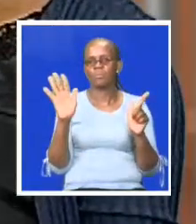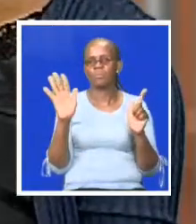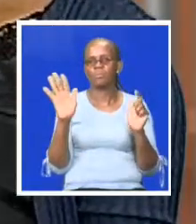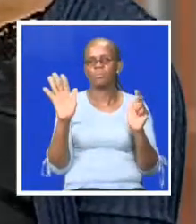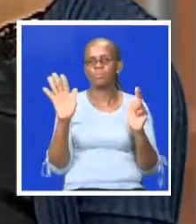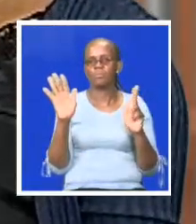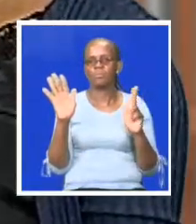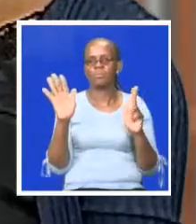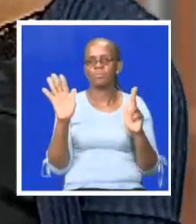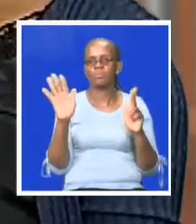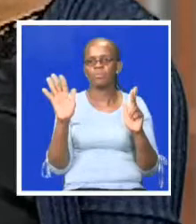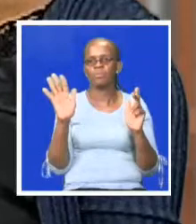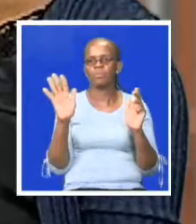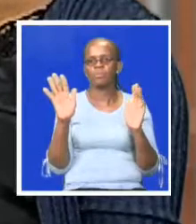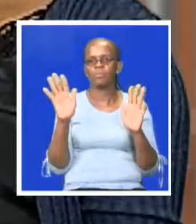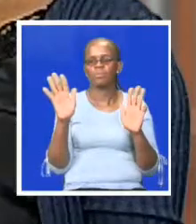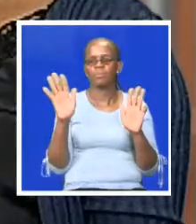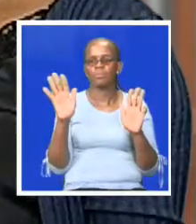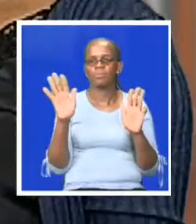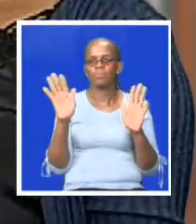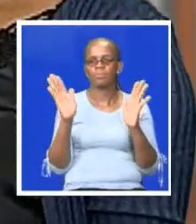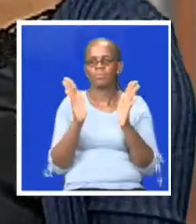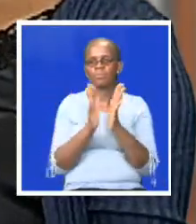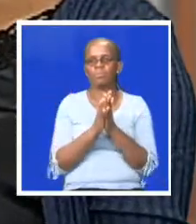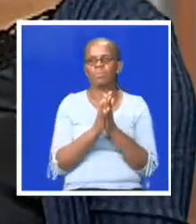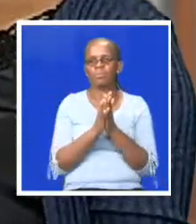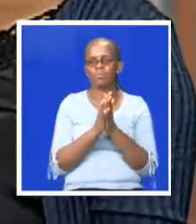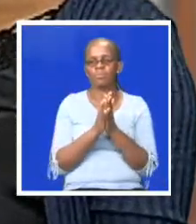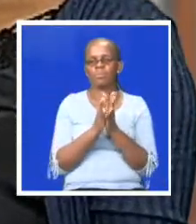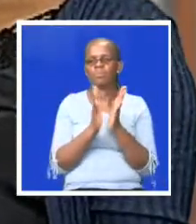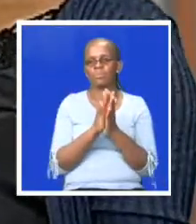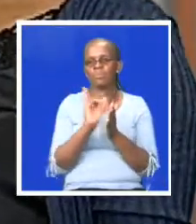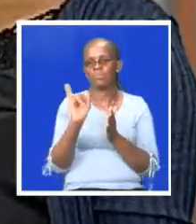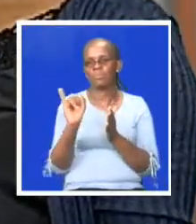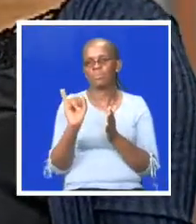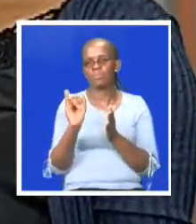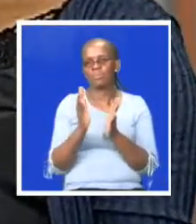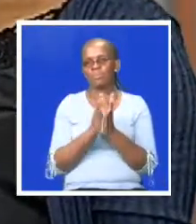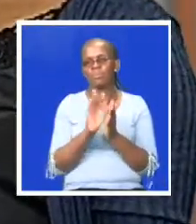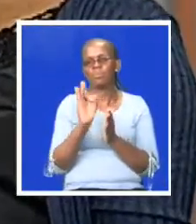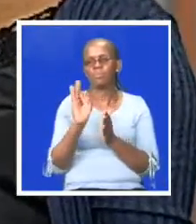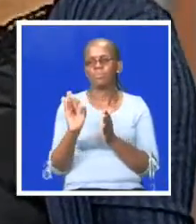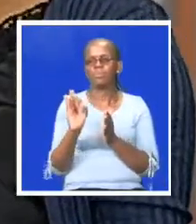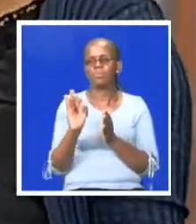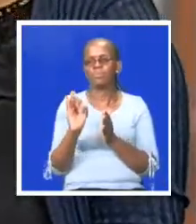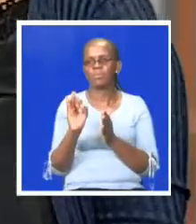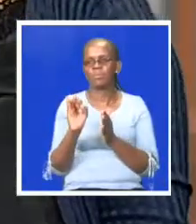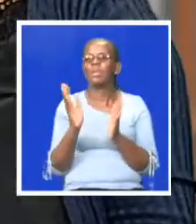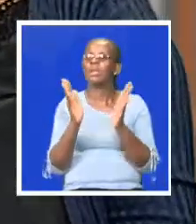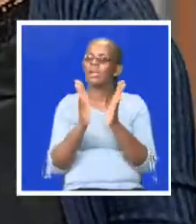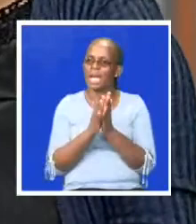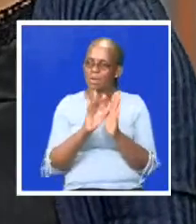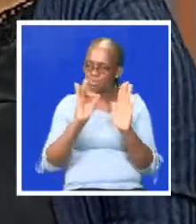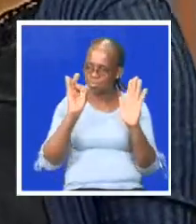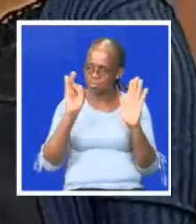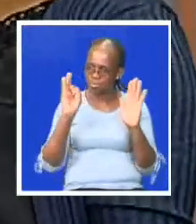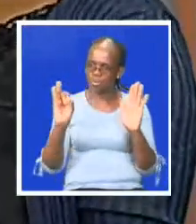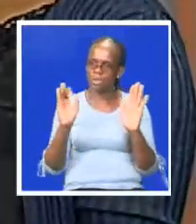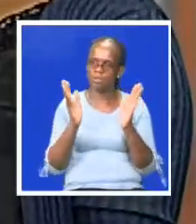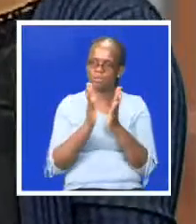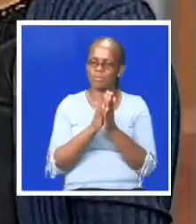7, 8, 9, 10, 11, 12. Yes, there